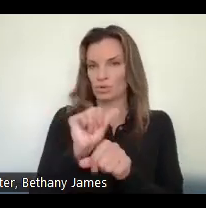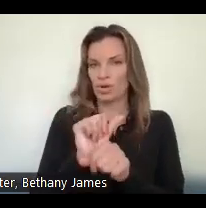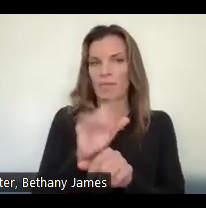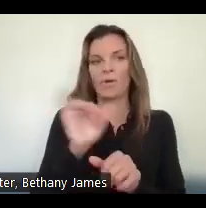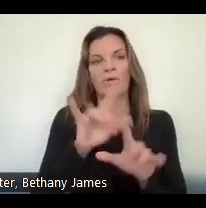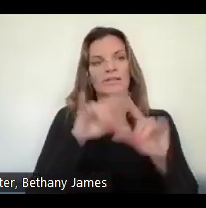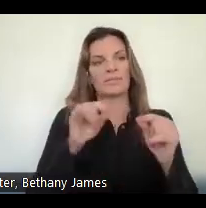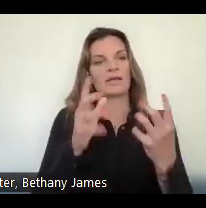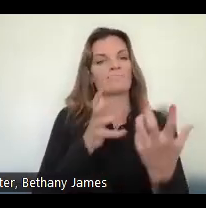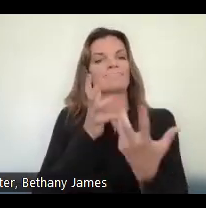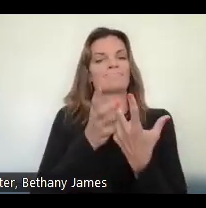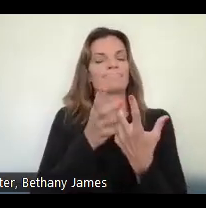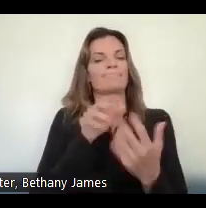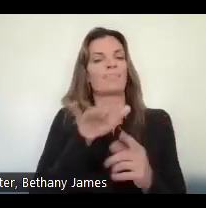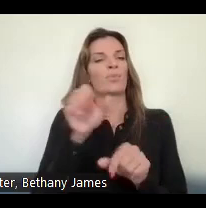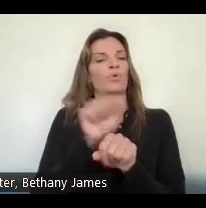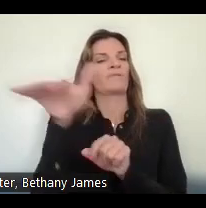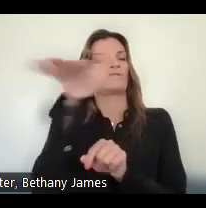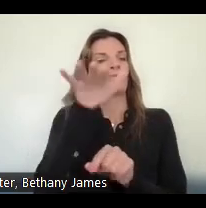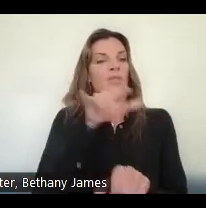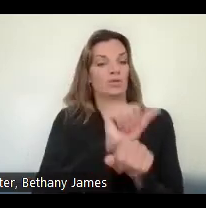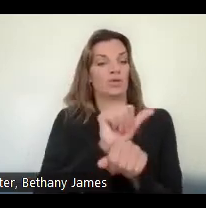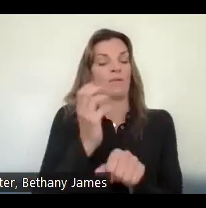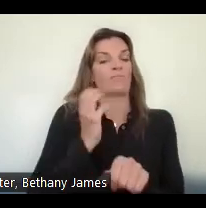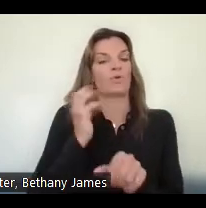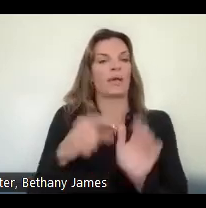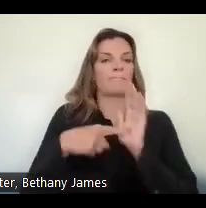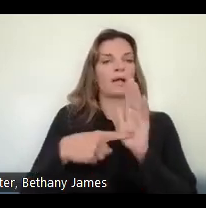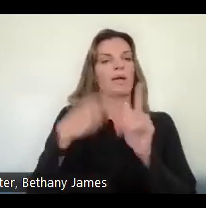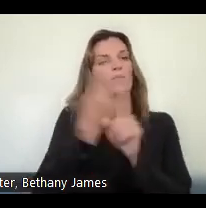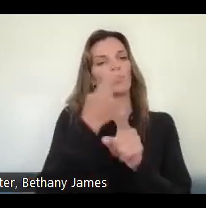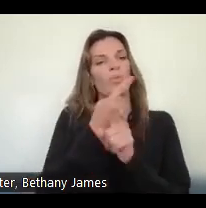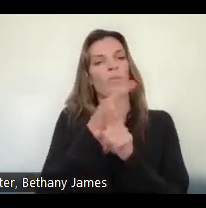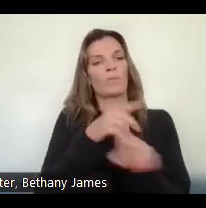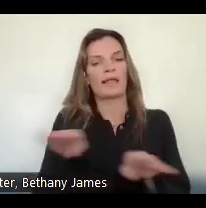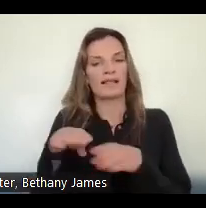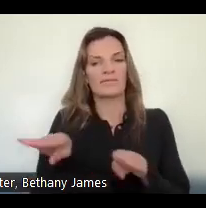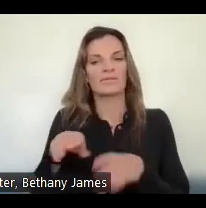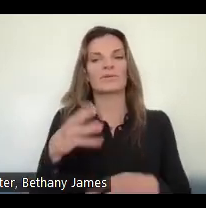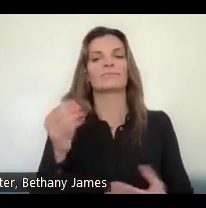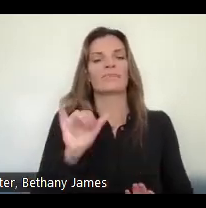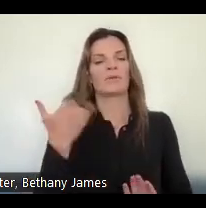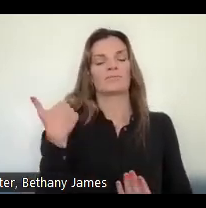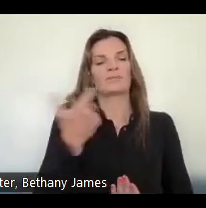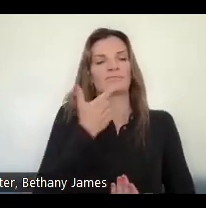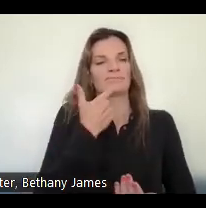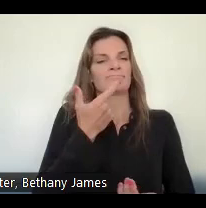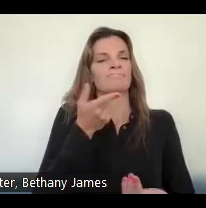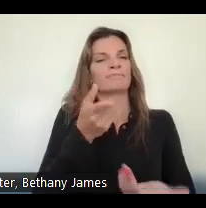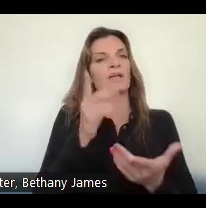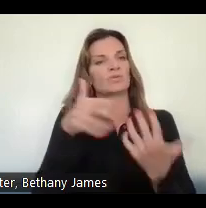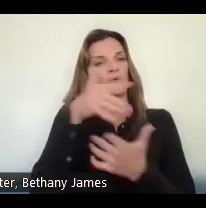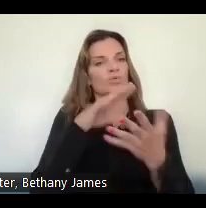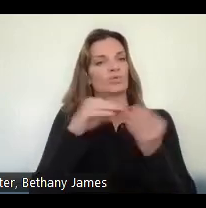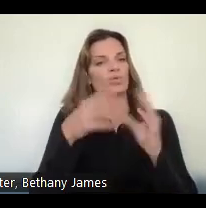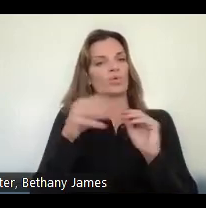to the work environment. This job coach could model appropriate social behaviors, or even, as mentioned before, give some social stories to